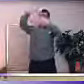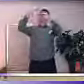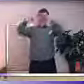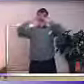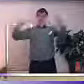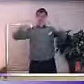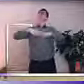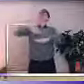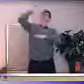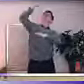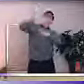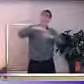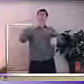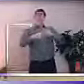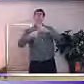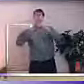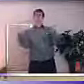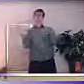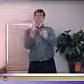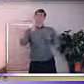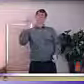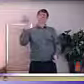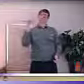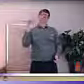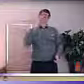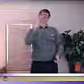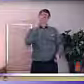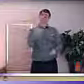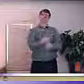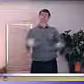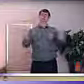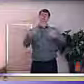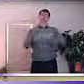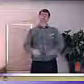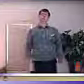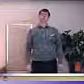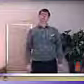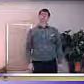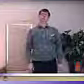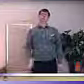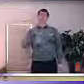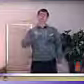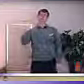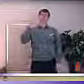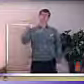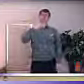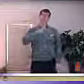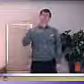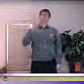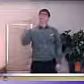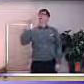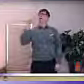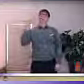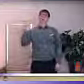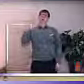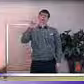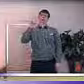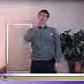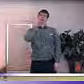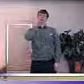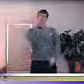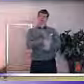in her office. Bob, with his gifts of signing. Christine Firo, who made these